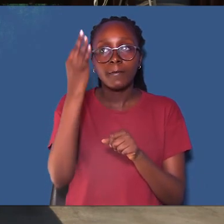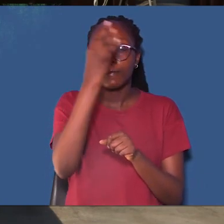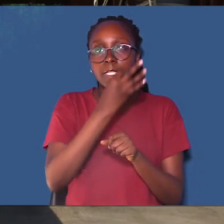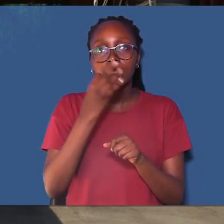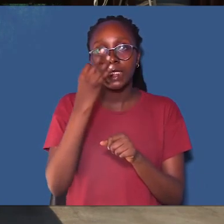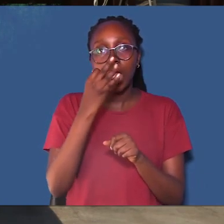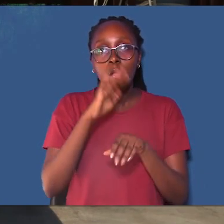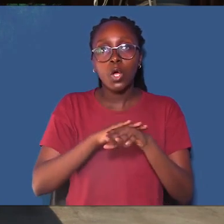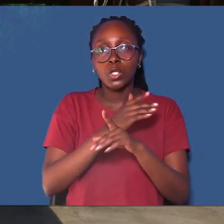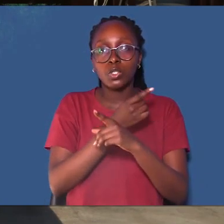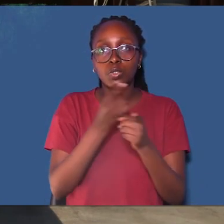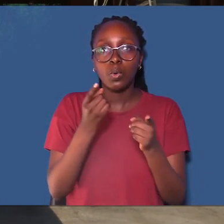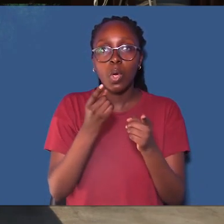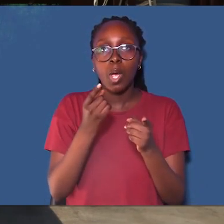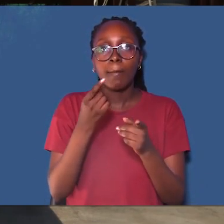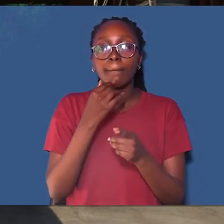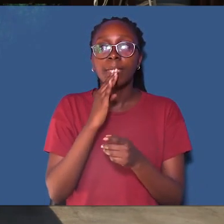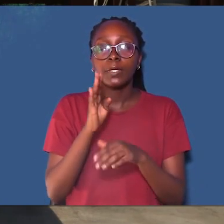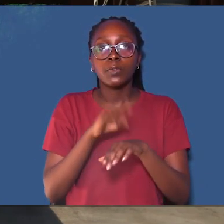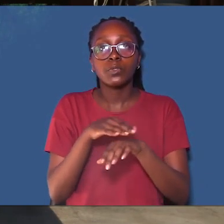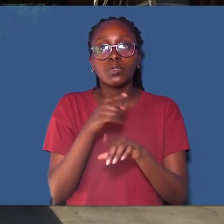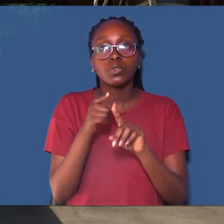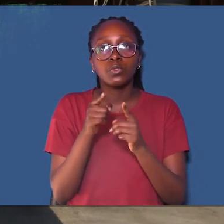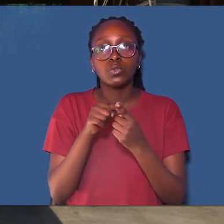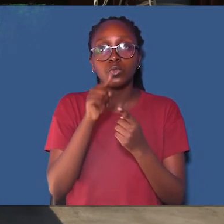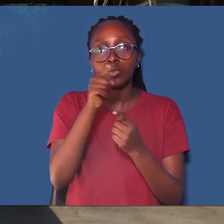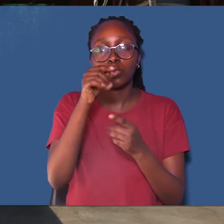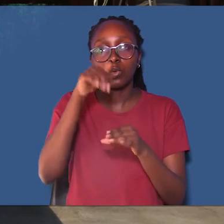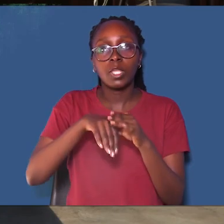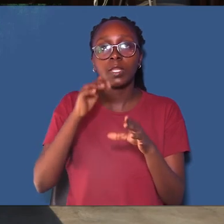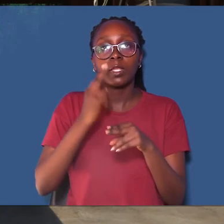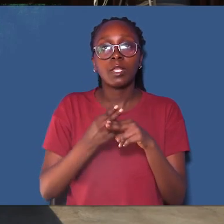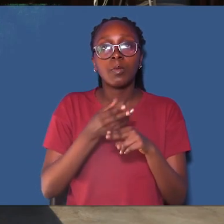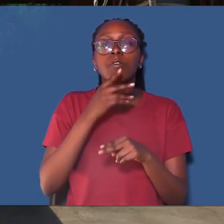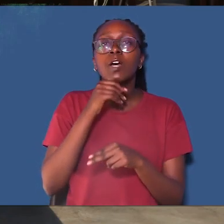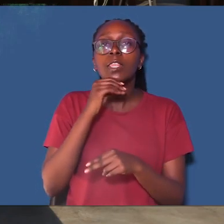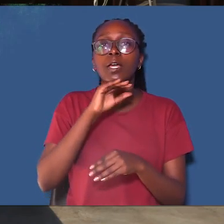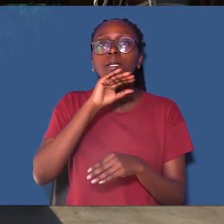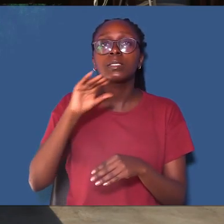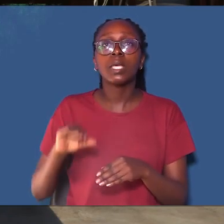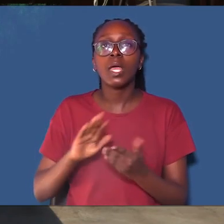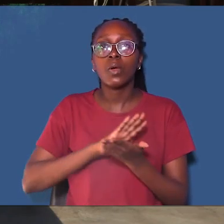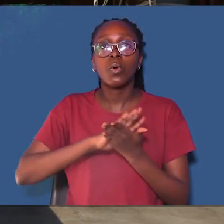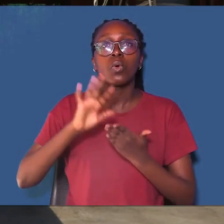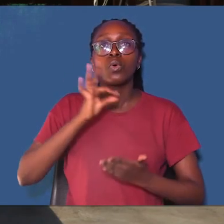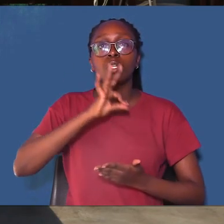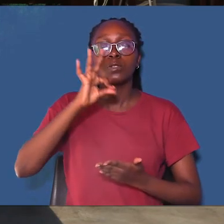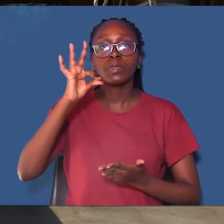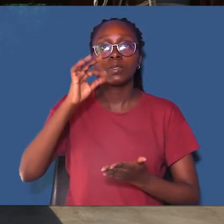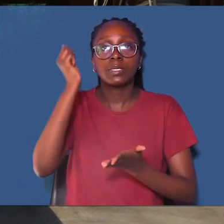and be gracious unto you. In the name of the Father, and of the Son, and of the Holy Spirit. Amen.